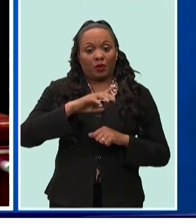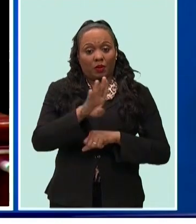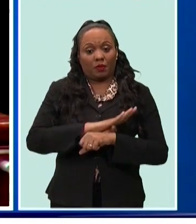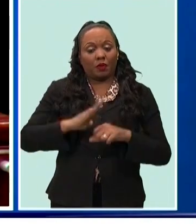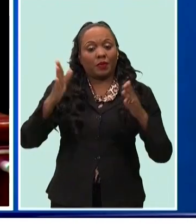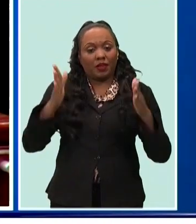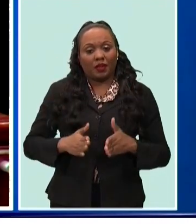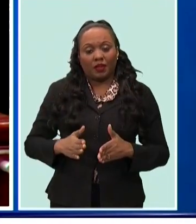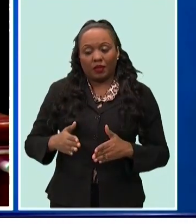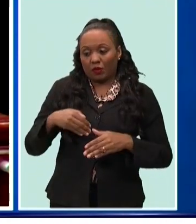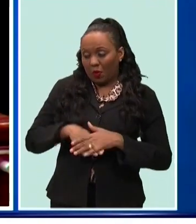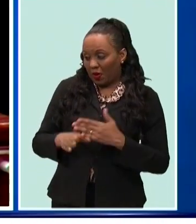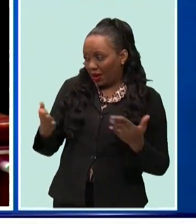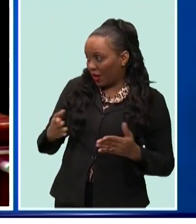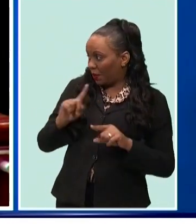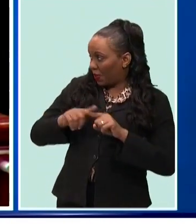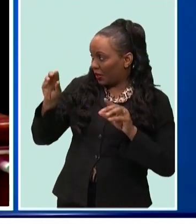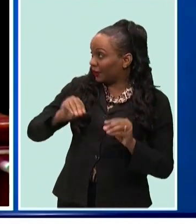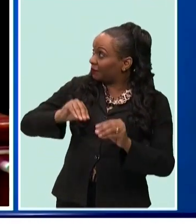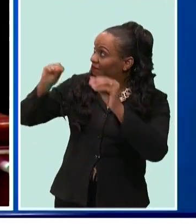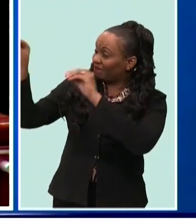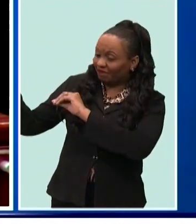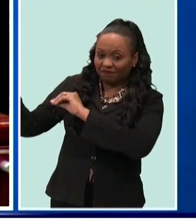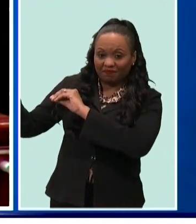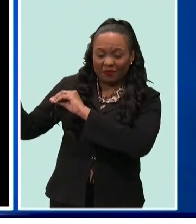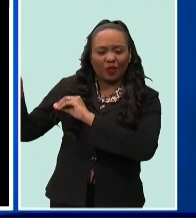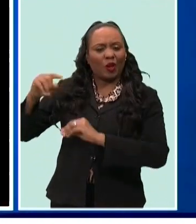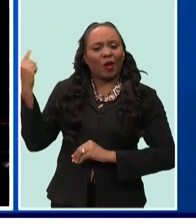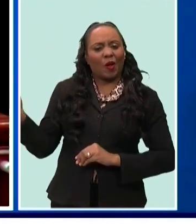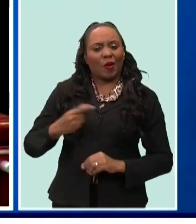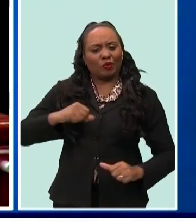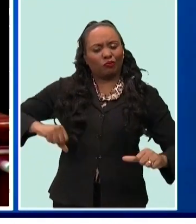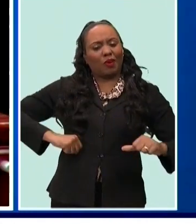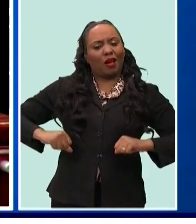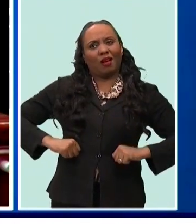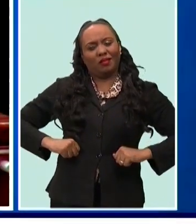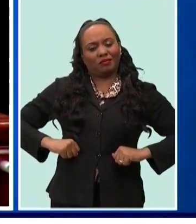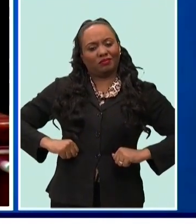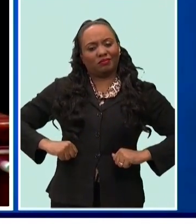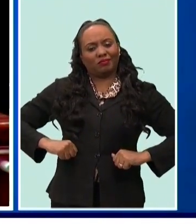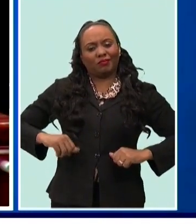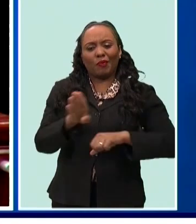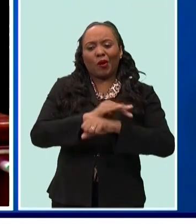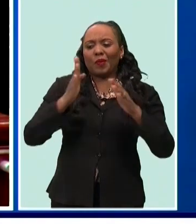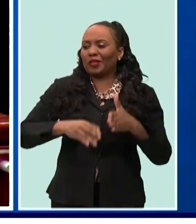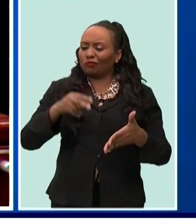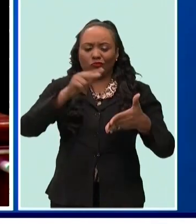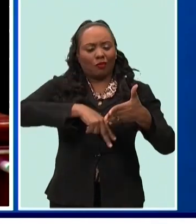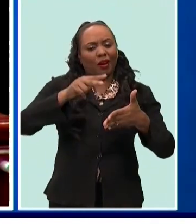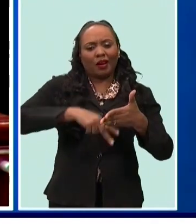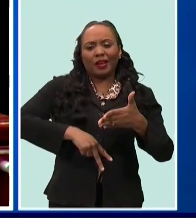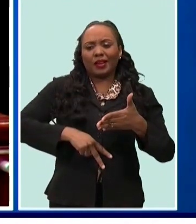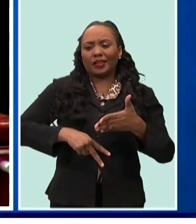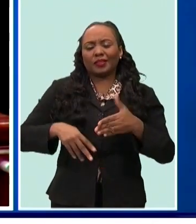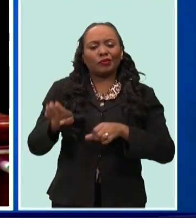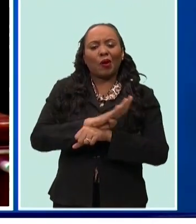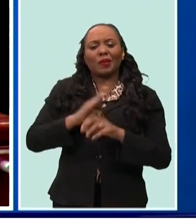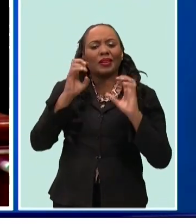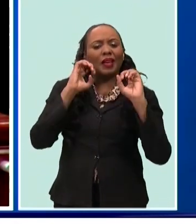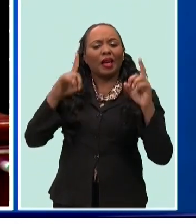Bajans throughout the world, are ever boastful of the literacy and the high level of